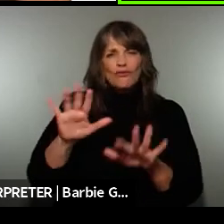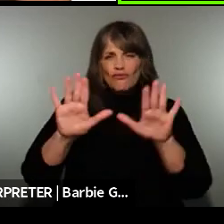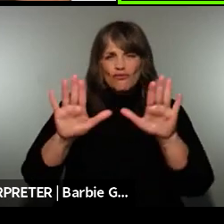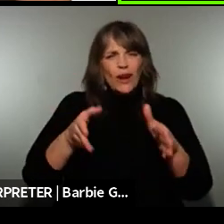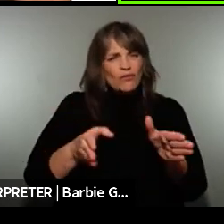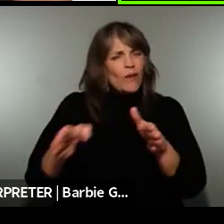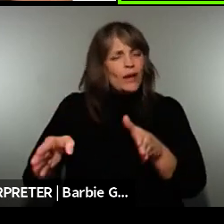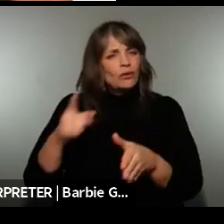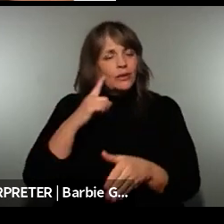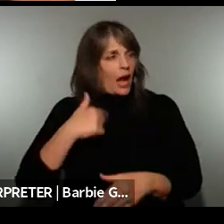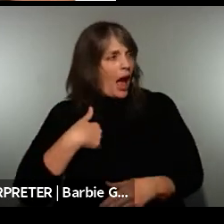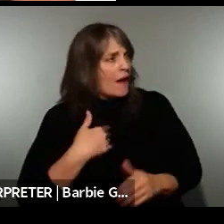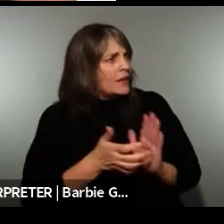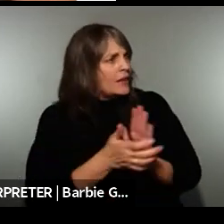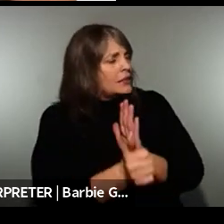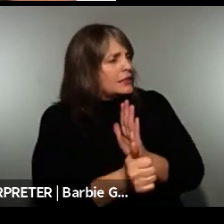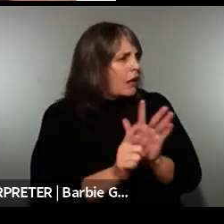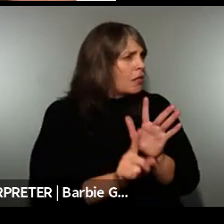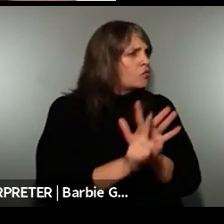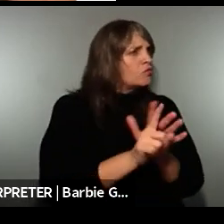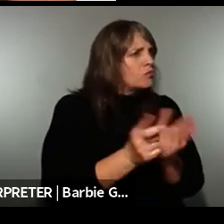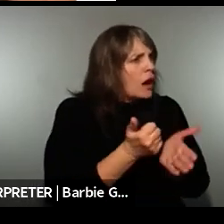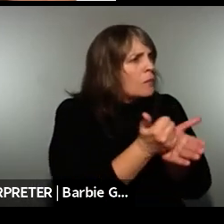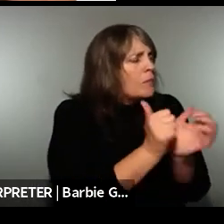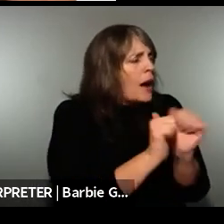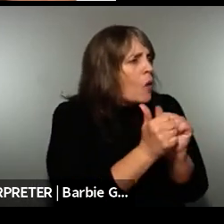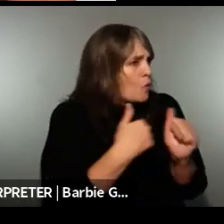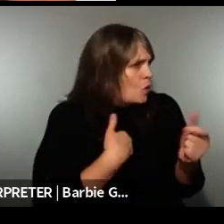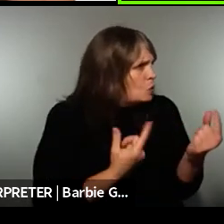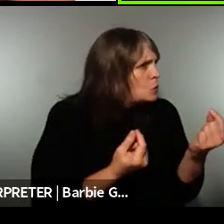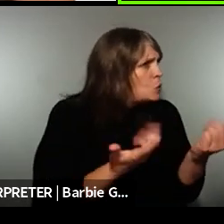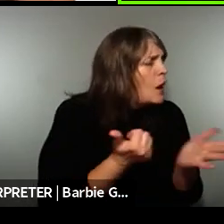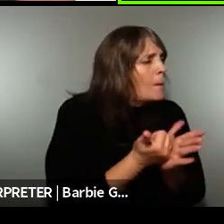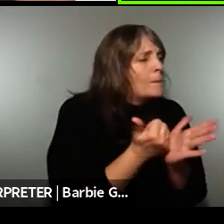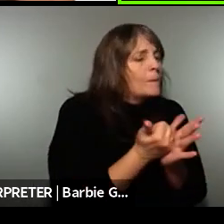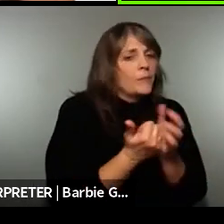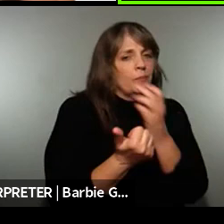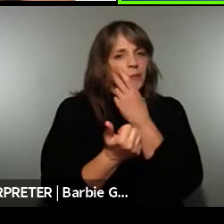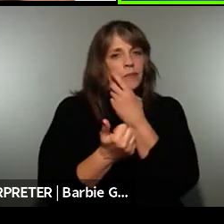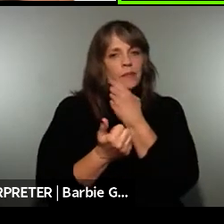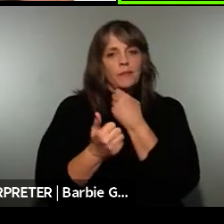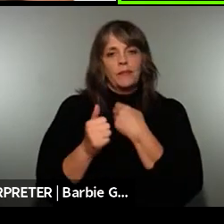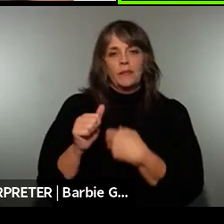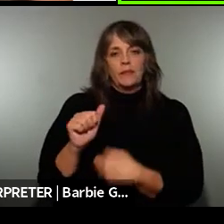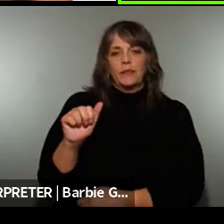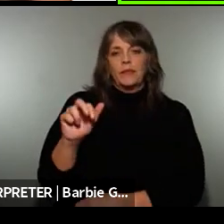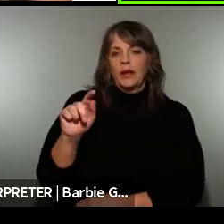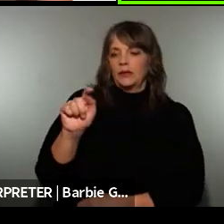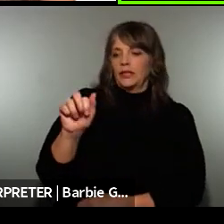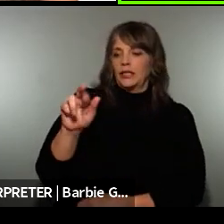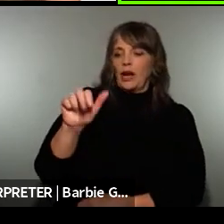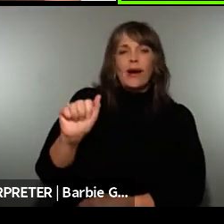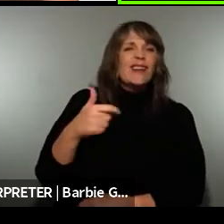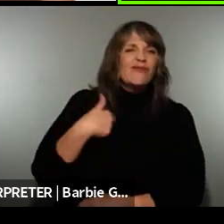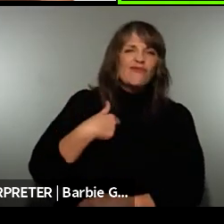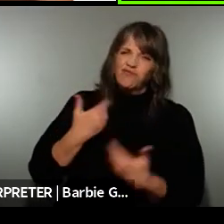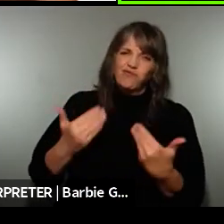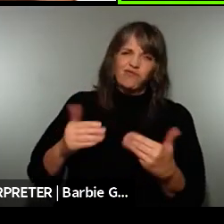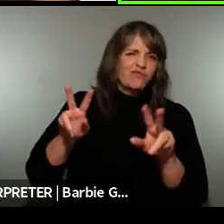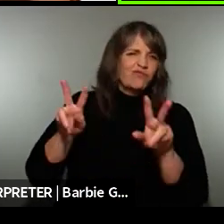about is, like, let's look to Georgia right now and all of the voter suppression that was happening in the state of